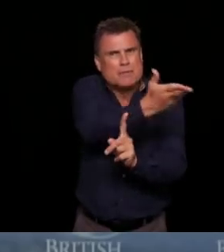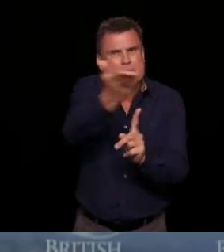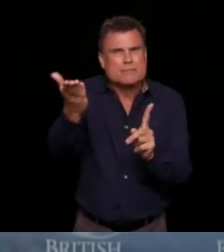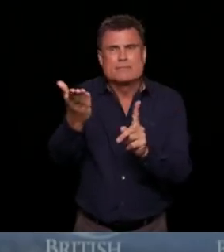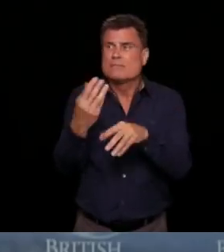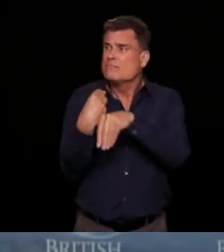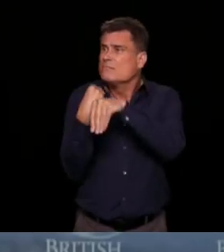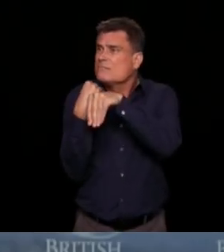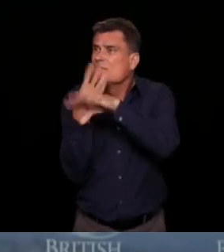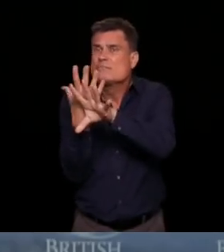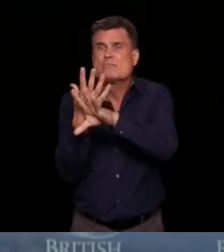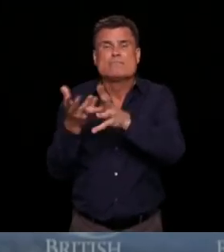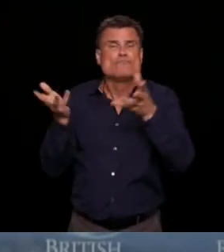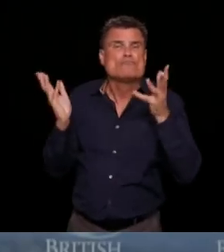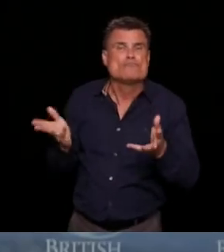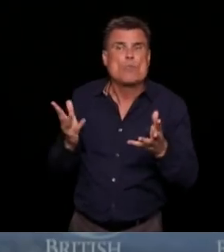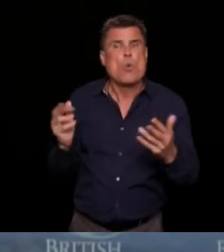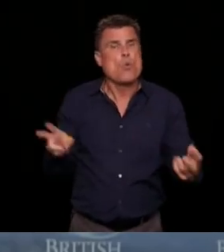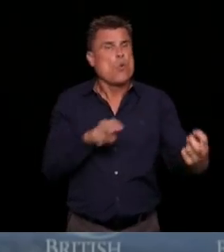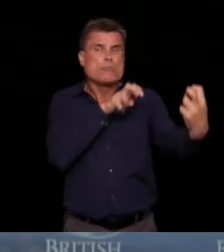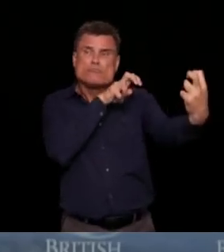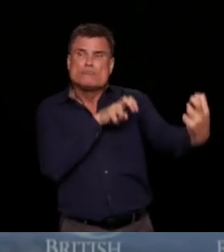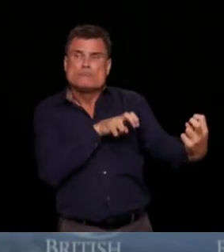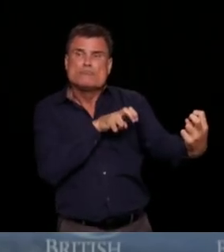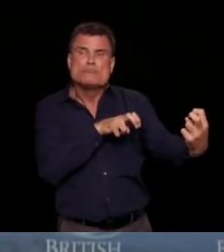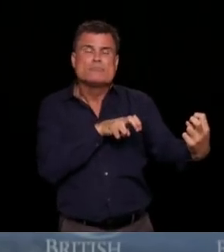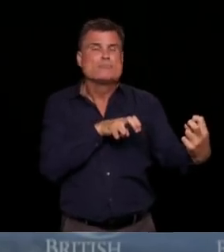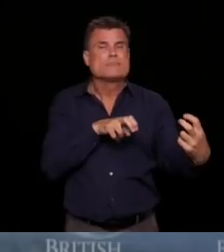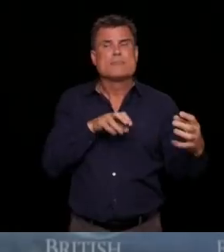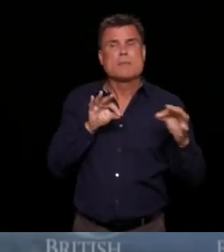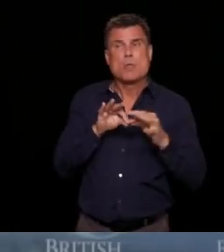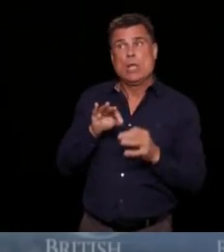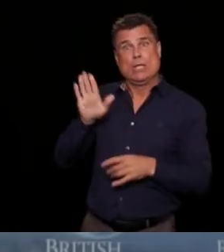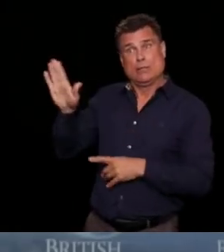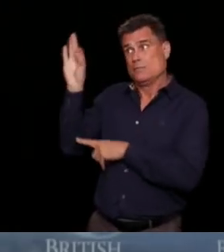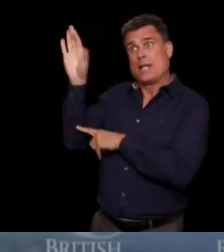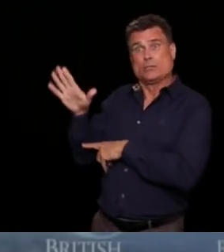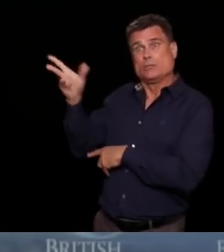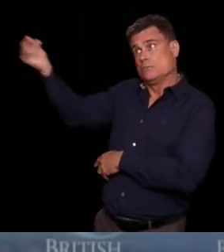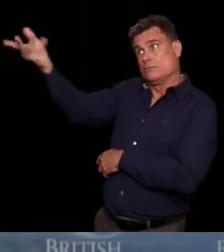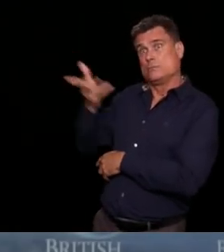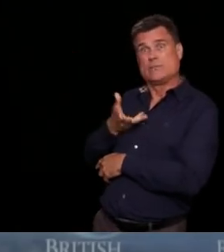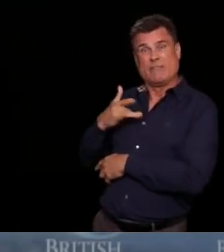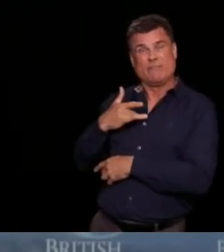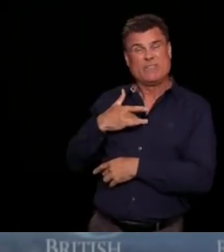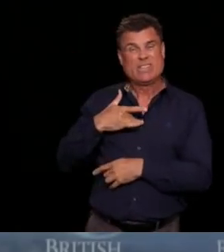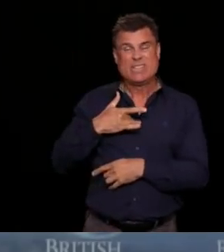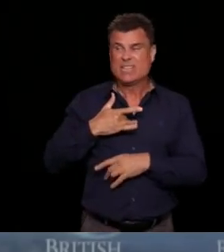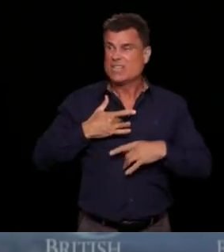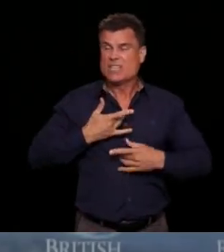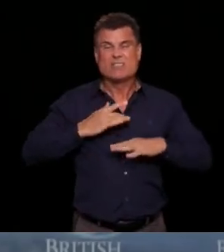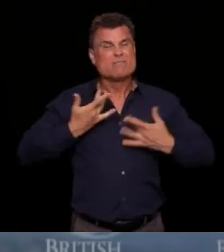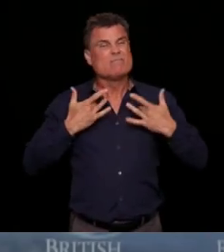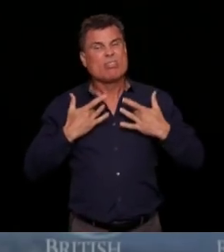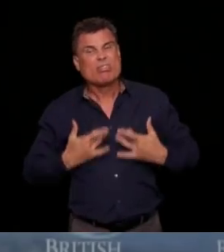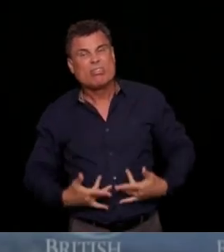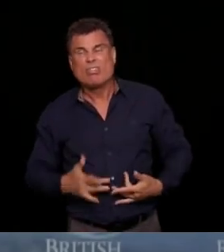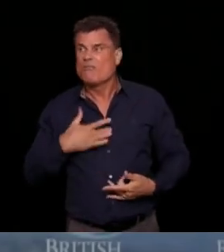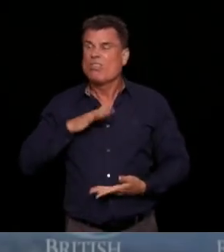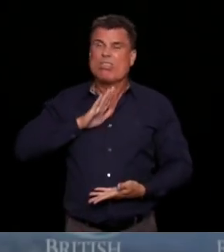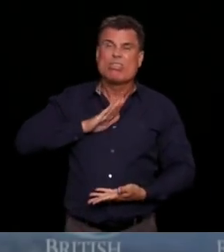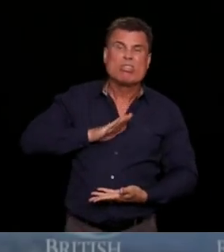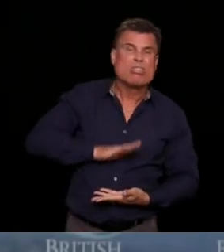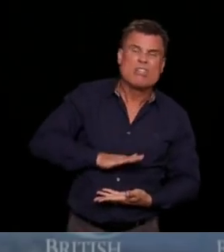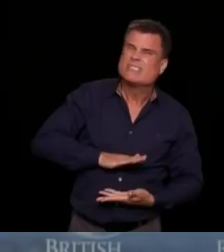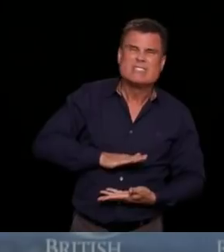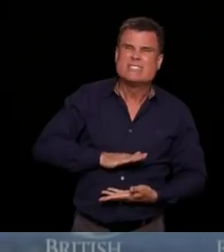in ways that keep us safe. He'd probably tell us to lift ourselves up when we fall and to avoid, at all